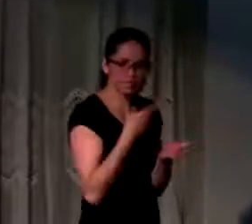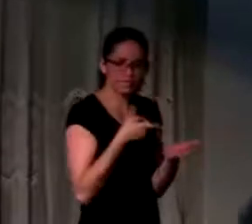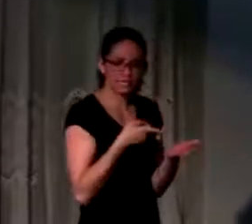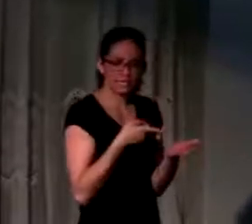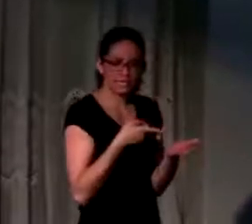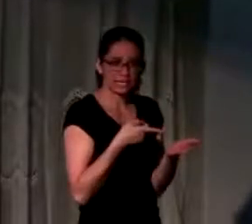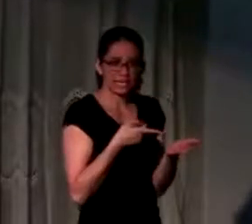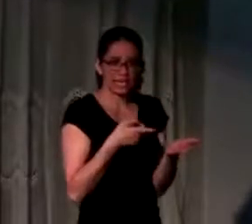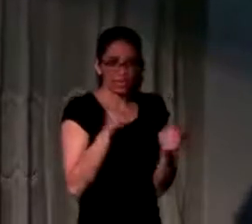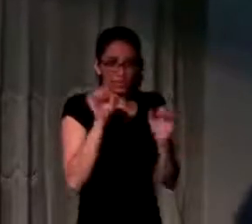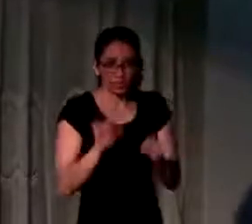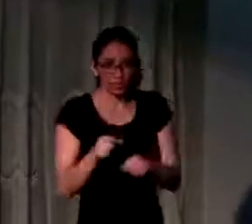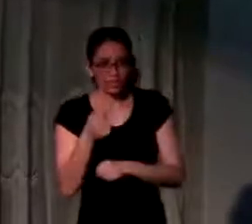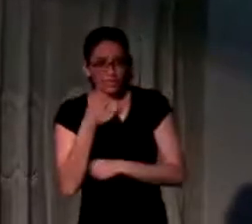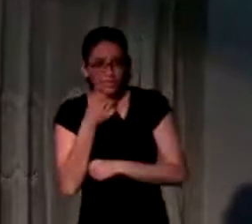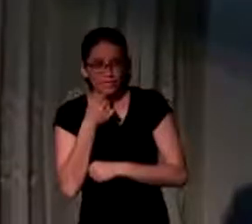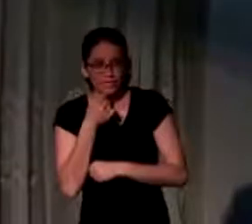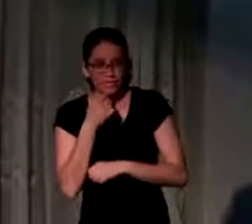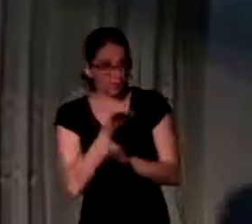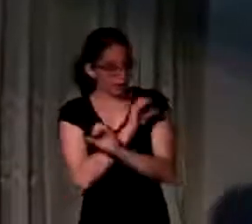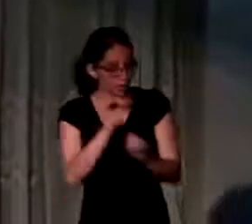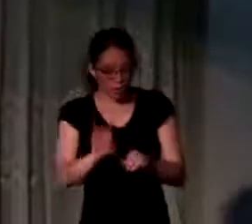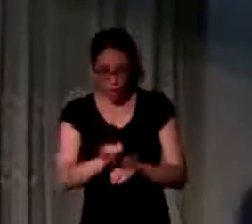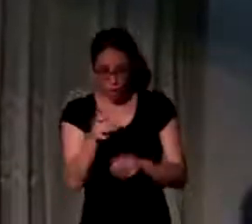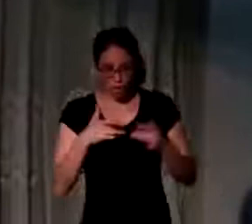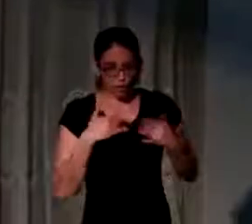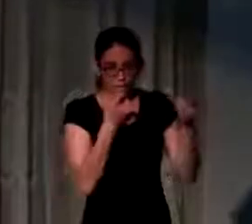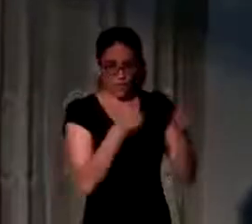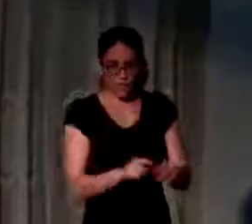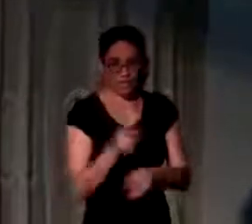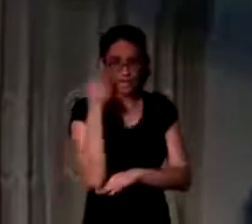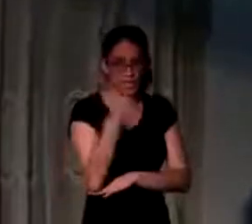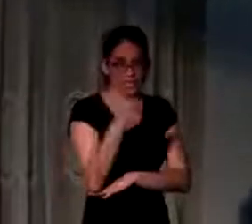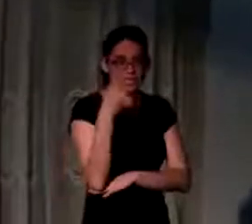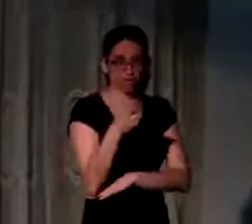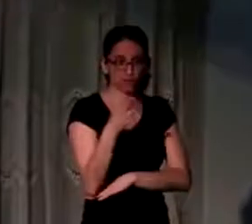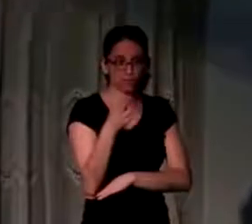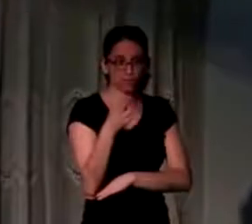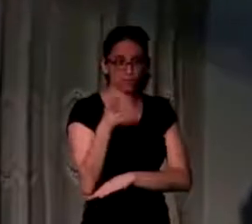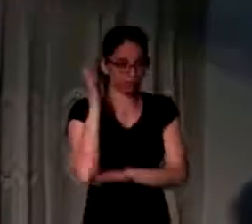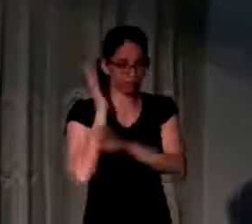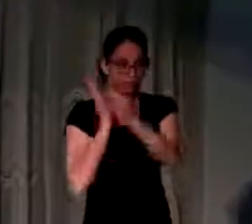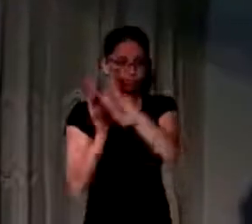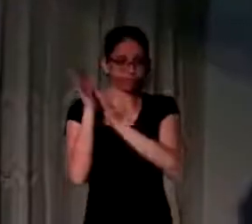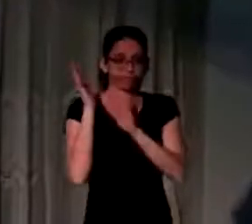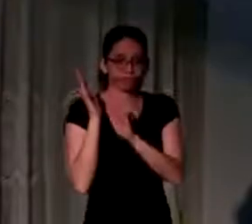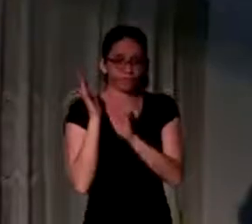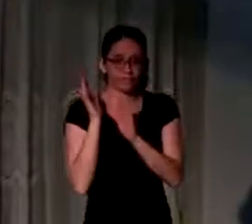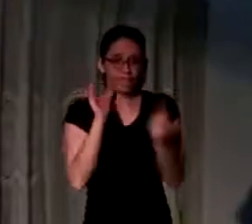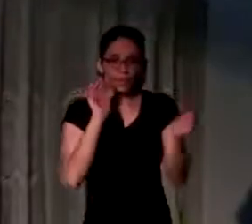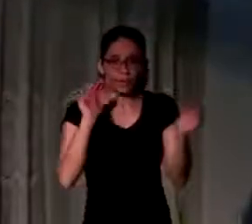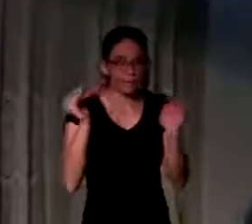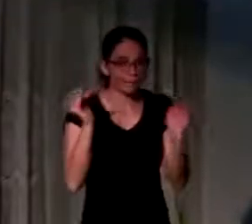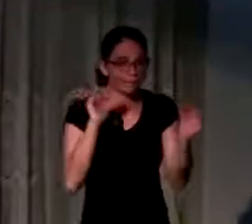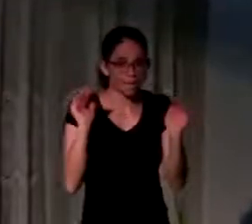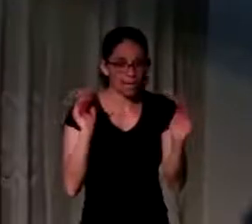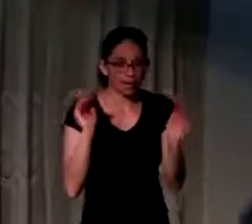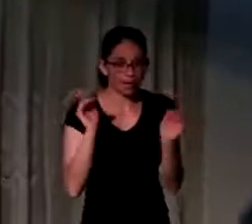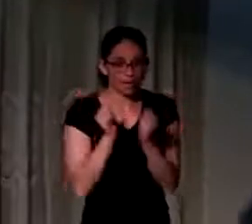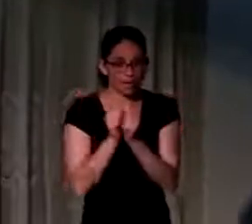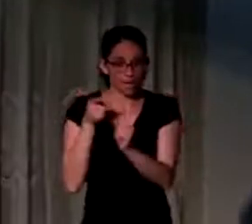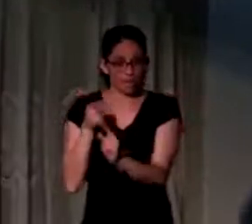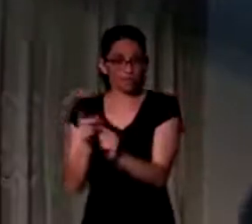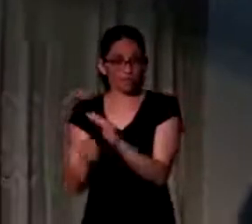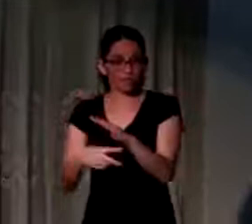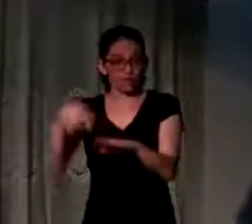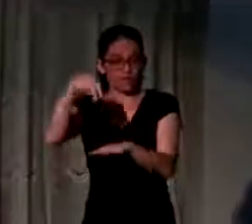that there is no historic incident better or more variously supported than the resurrection